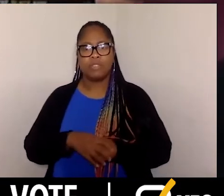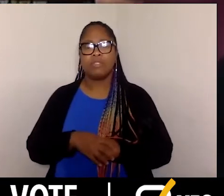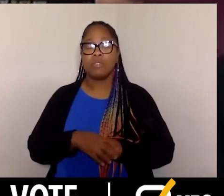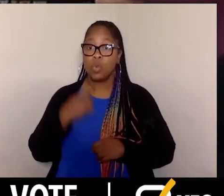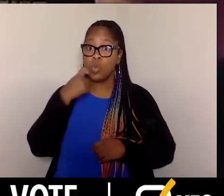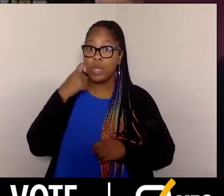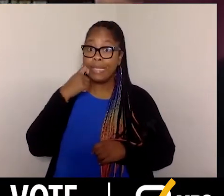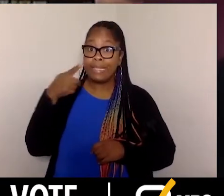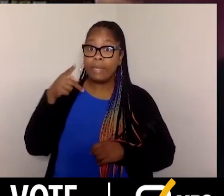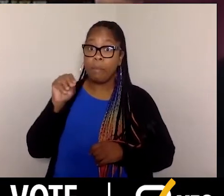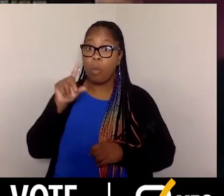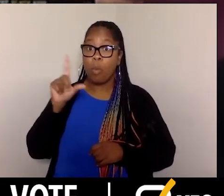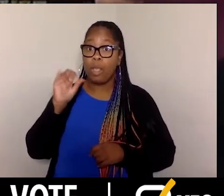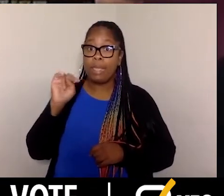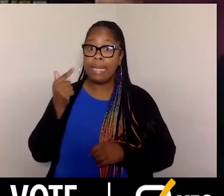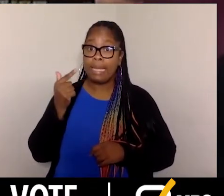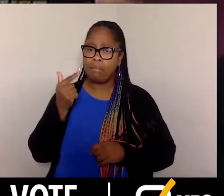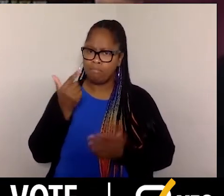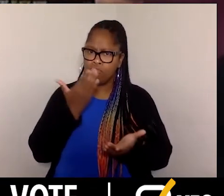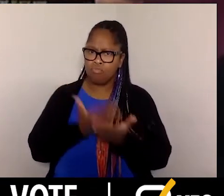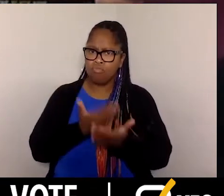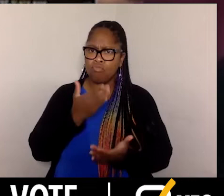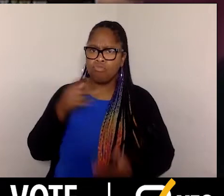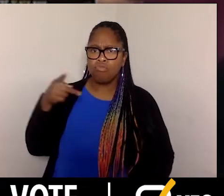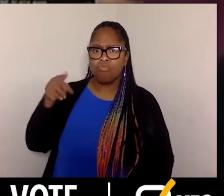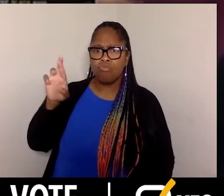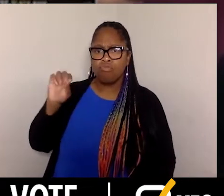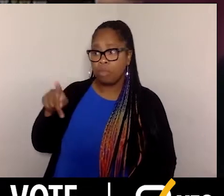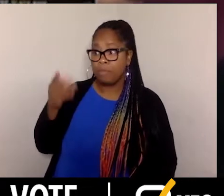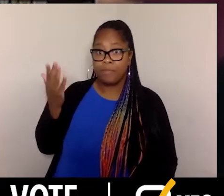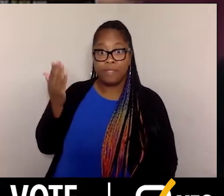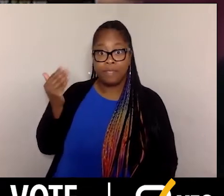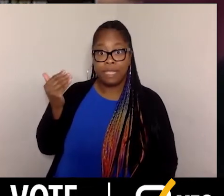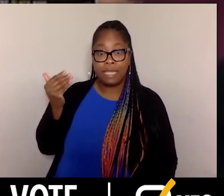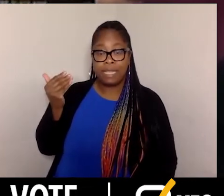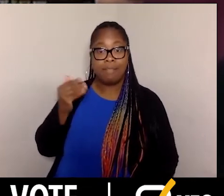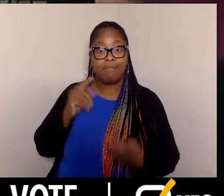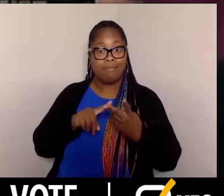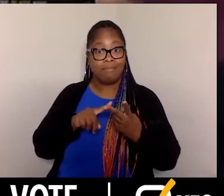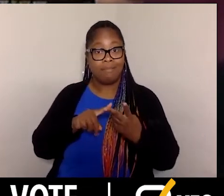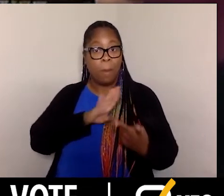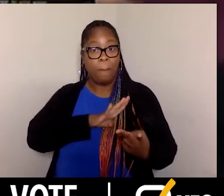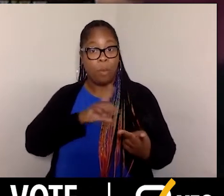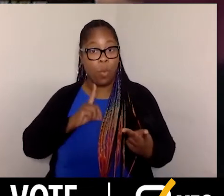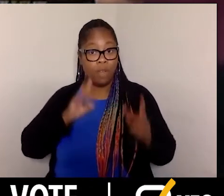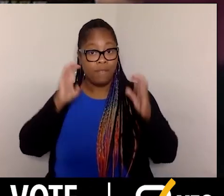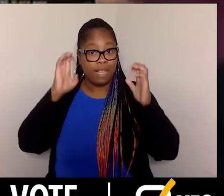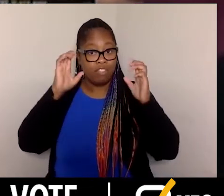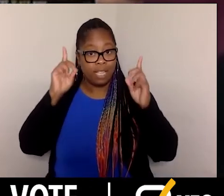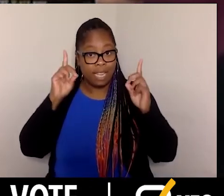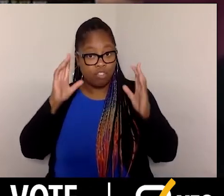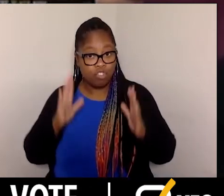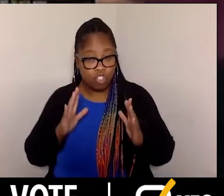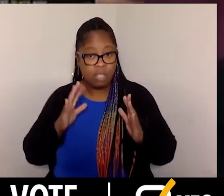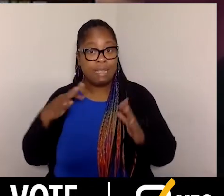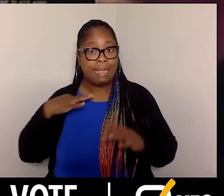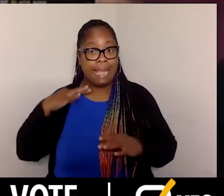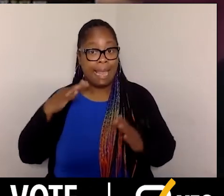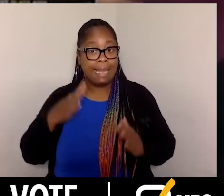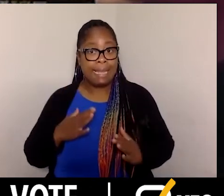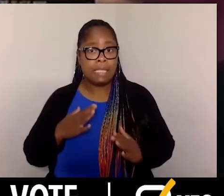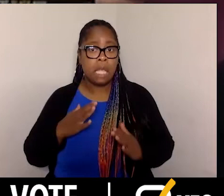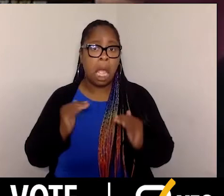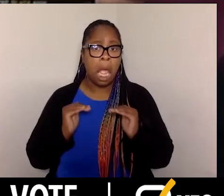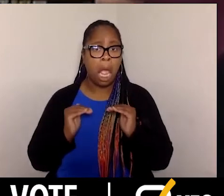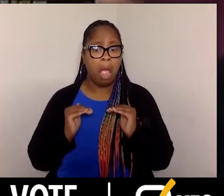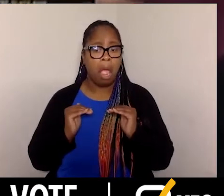polling shows that Proposition 15 and our Board of Education candidates have a slight